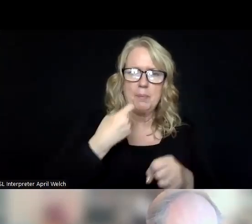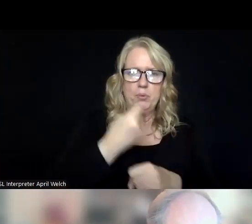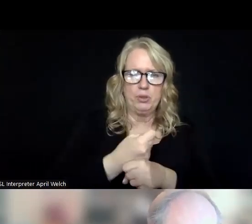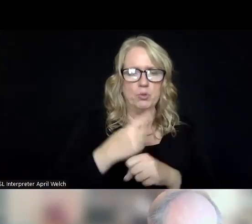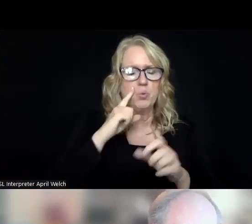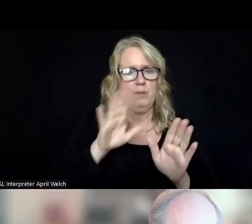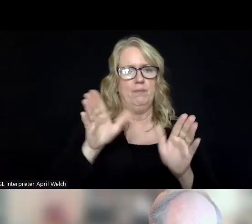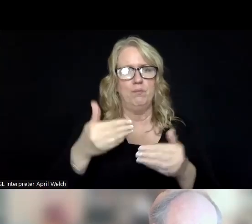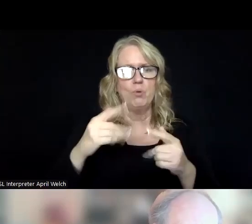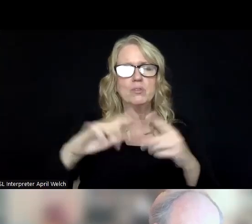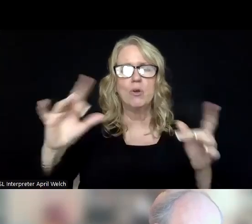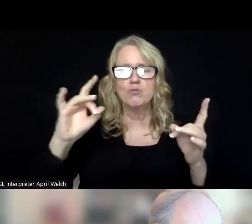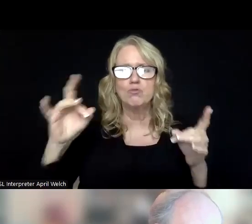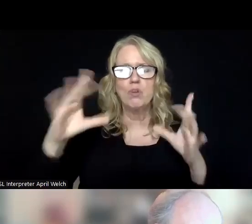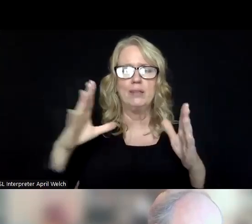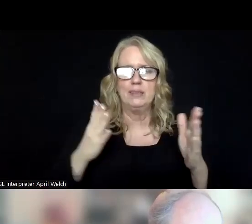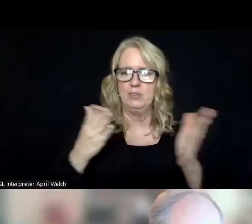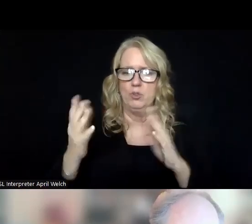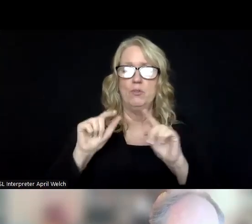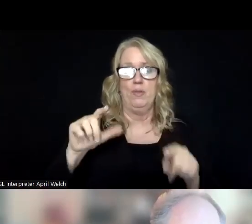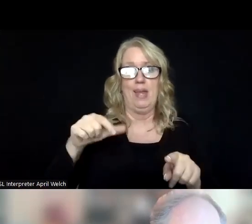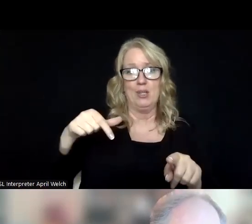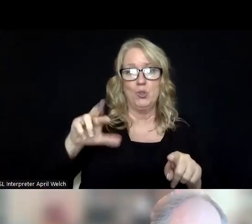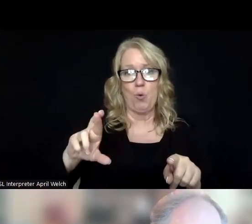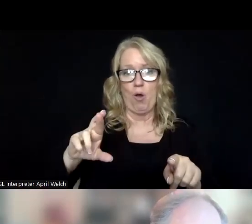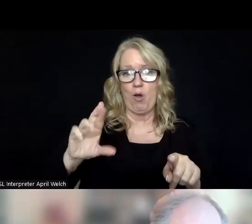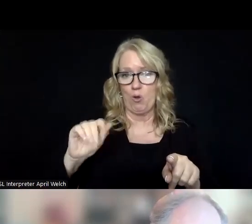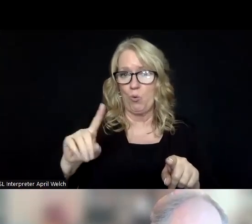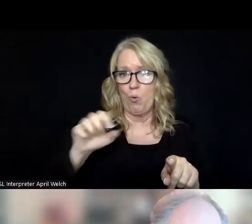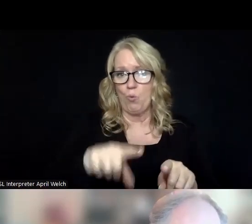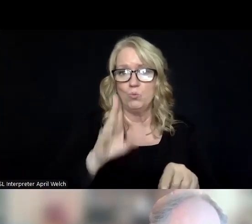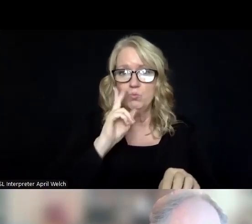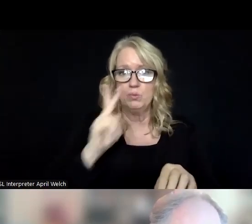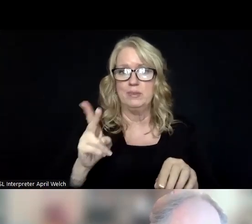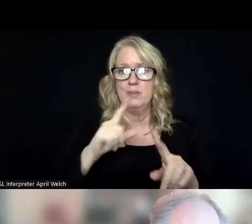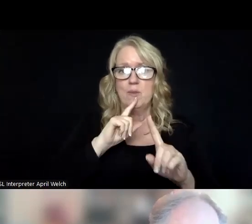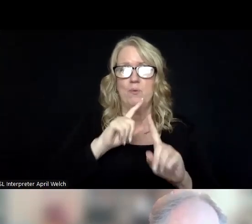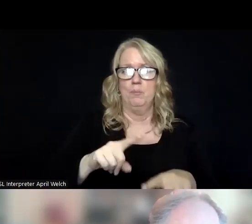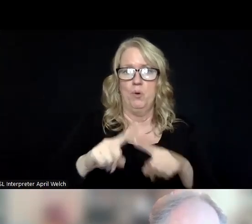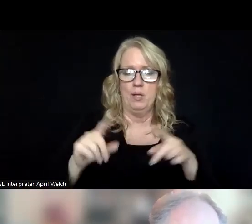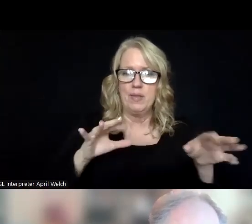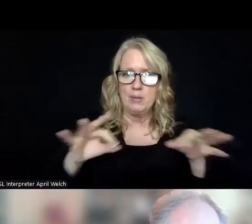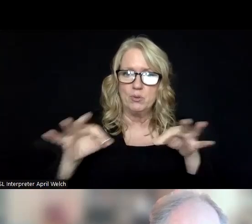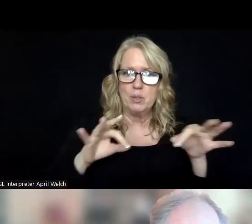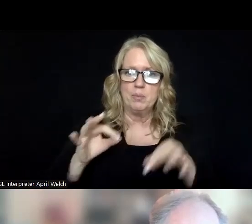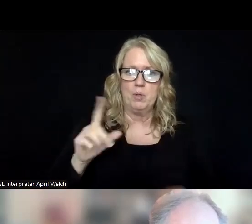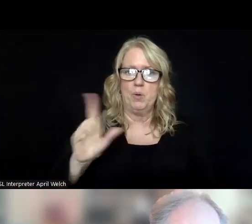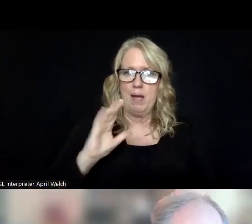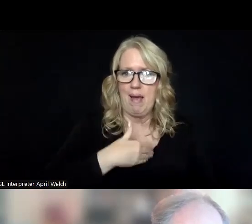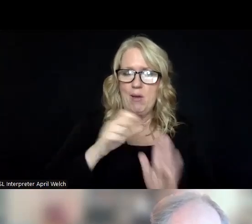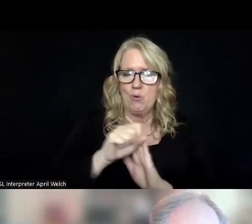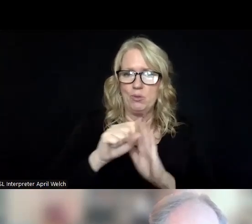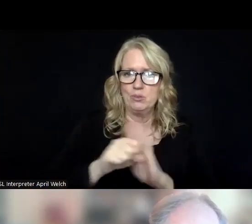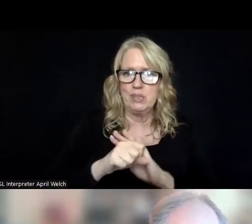focus on crisis services. So if you go to that QR code, for example, you'll see a report that describes where are states on the